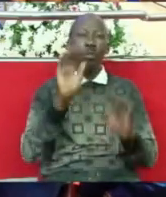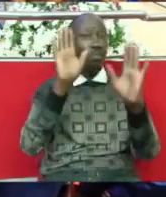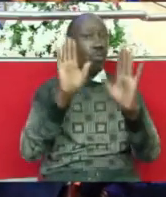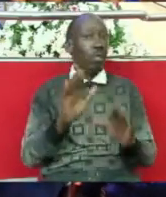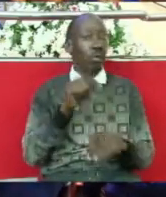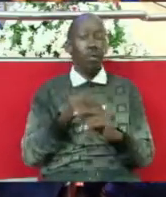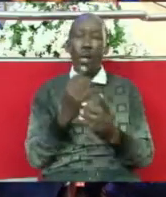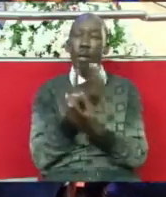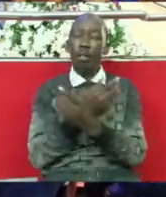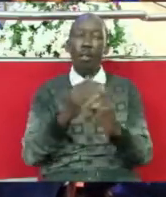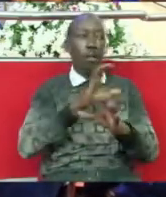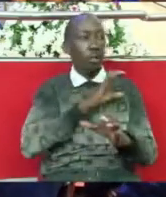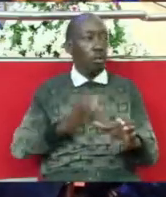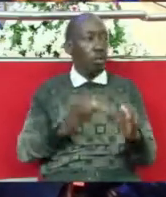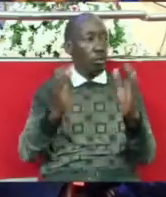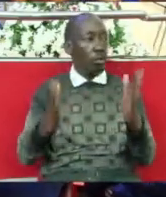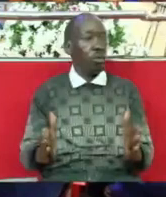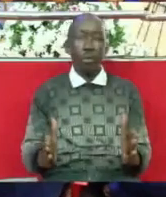believer.